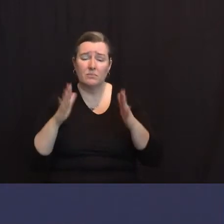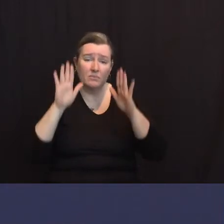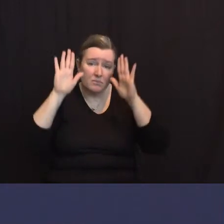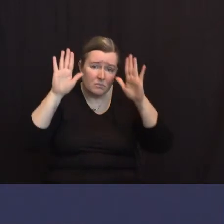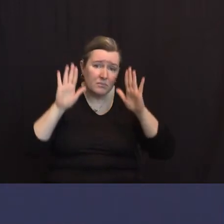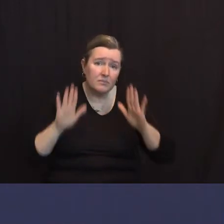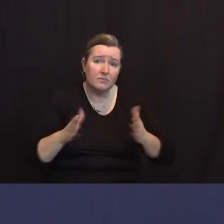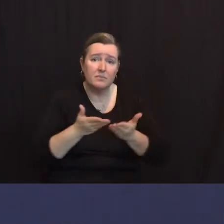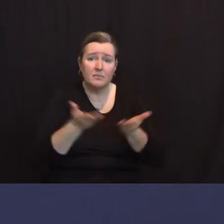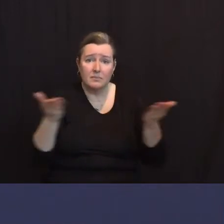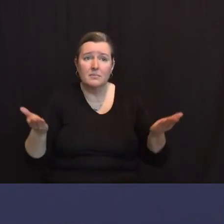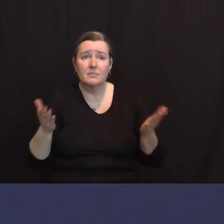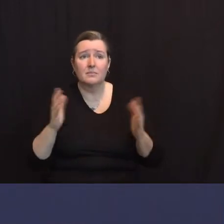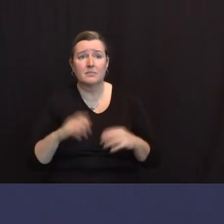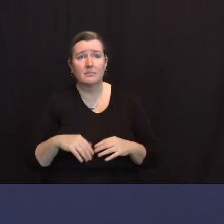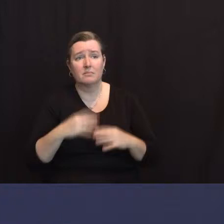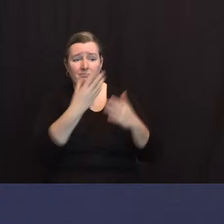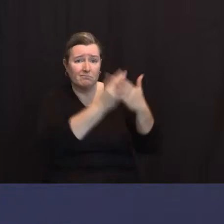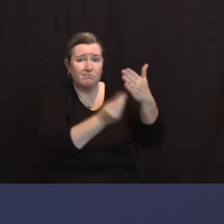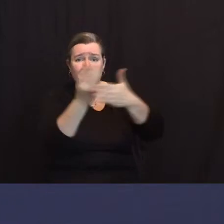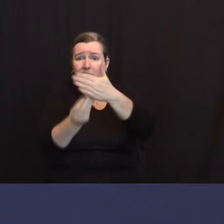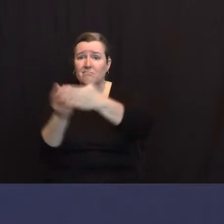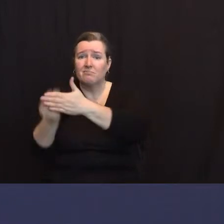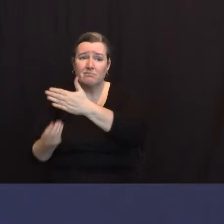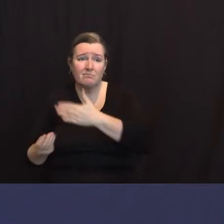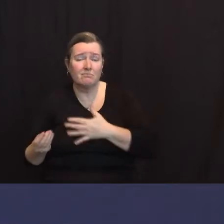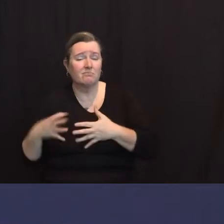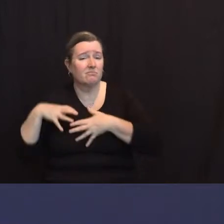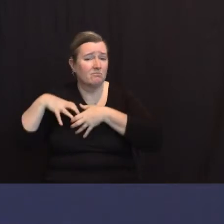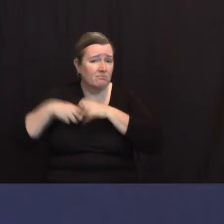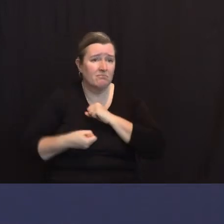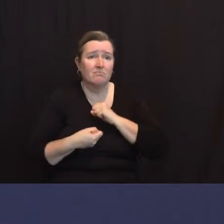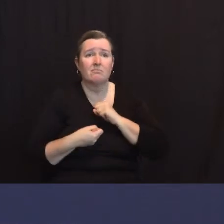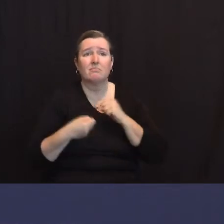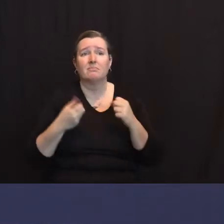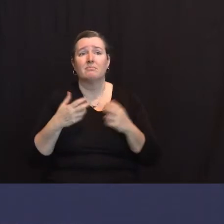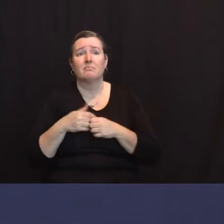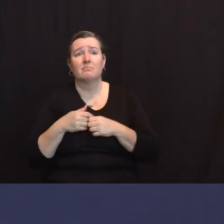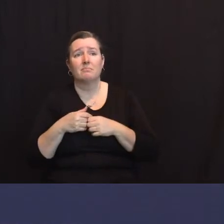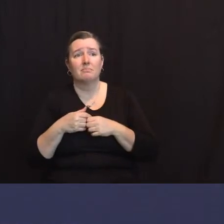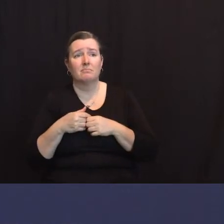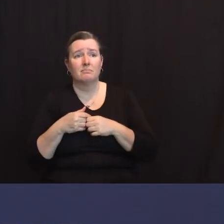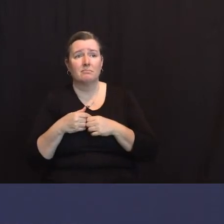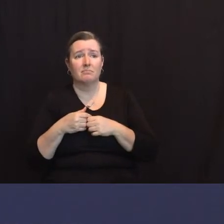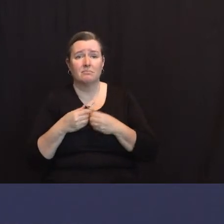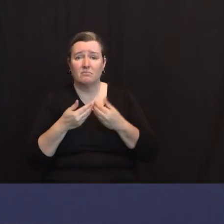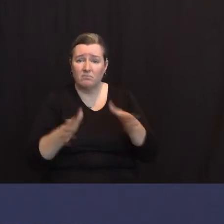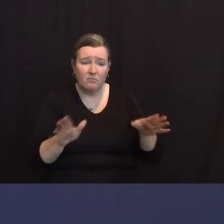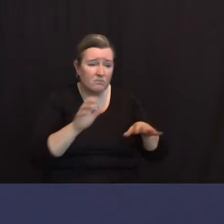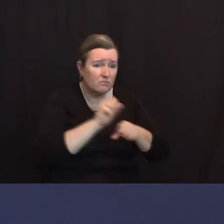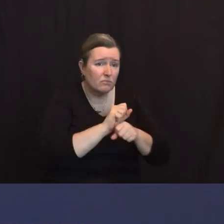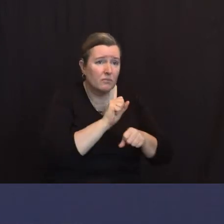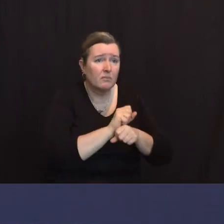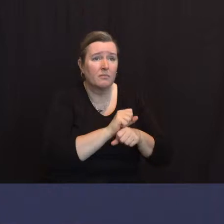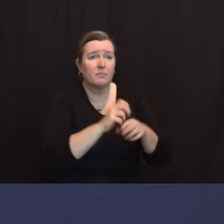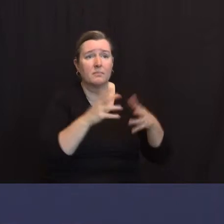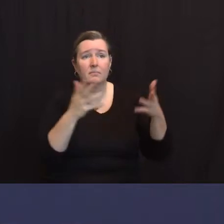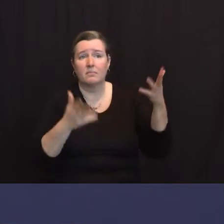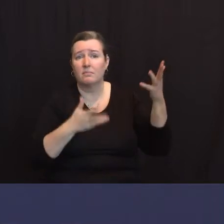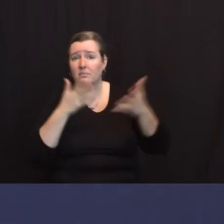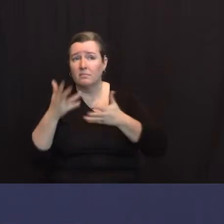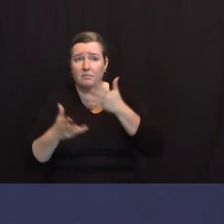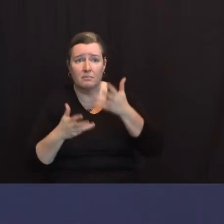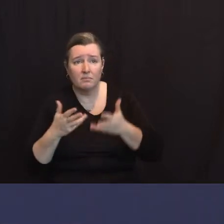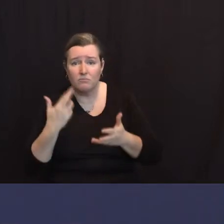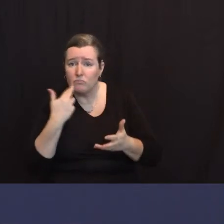behind, the folks who have been unemployed, the small businesses that have been crushed, the restaurants, we are with you. We will